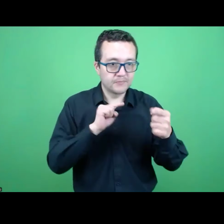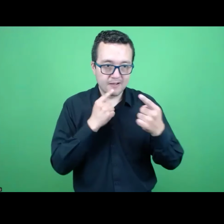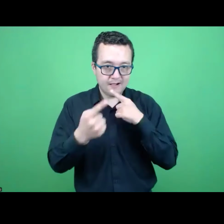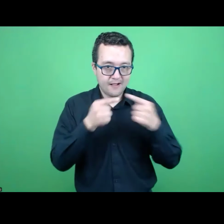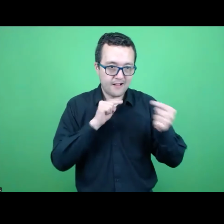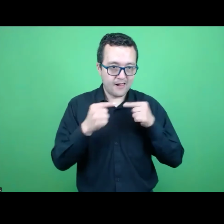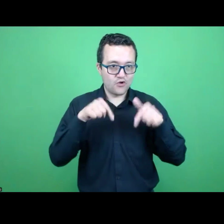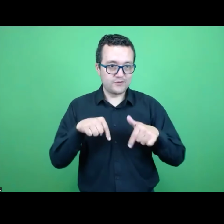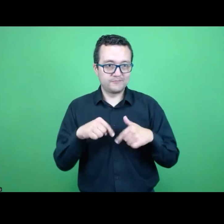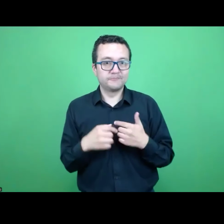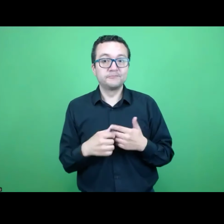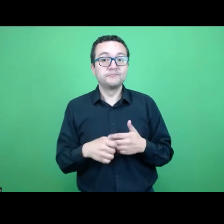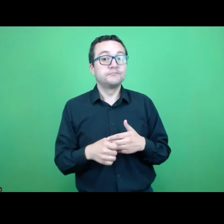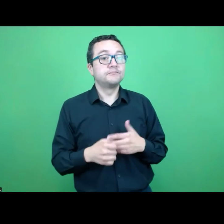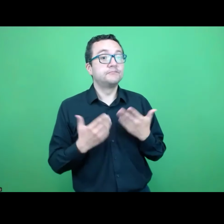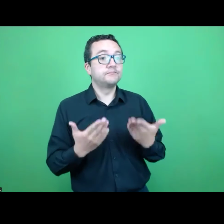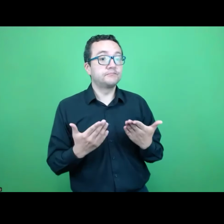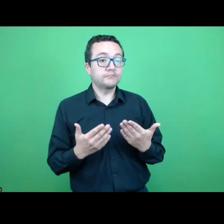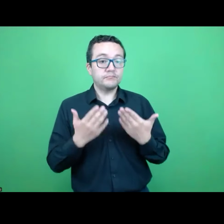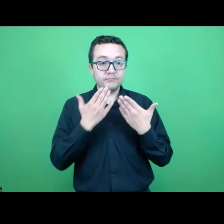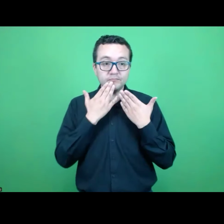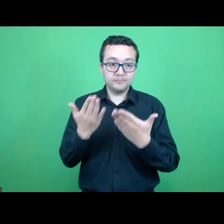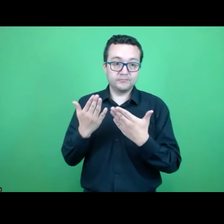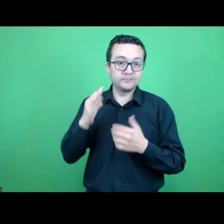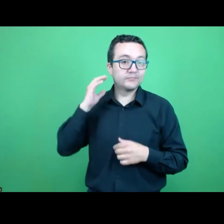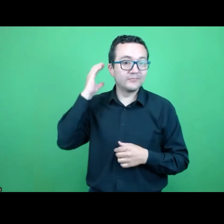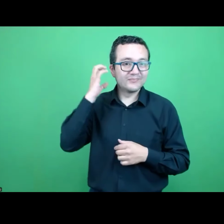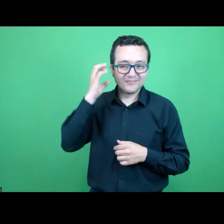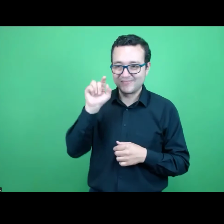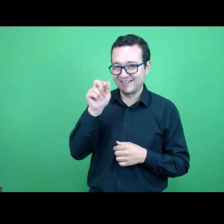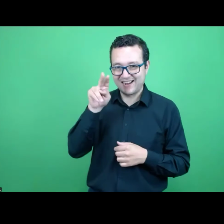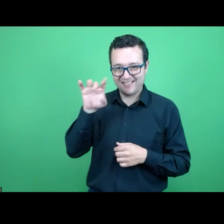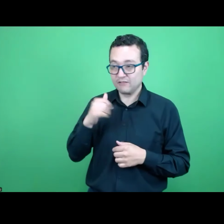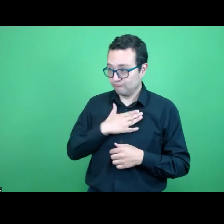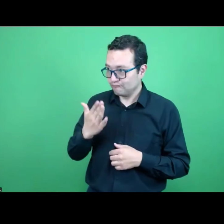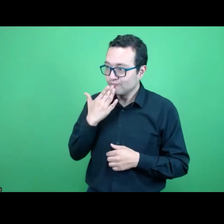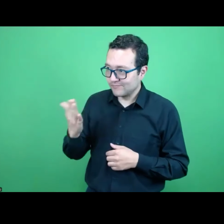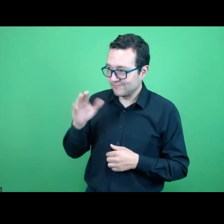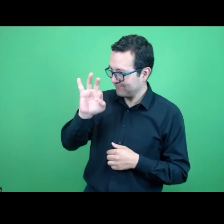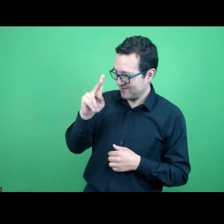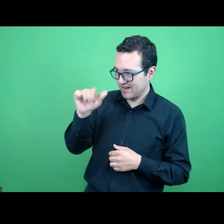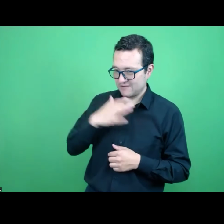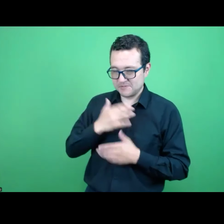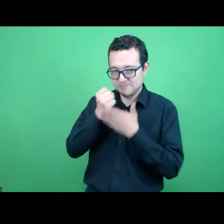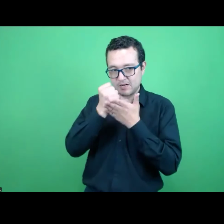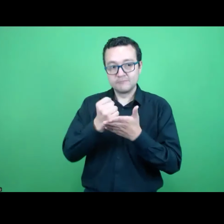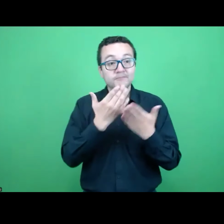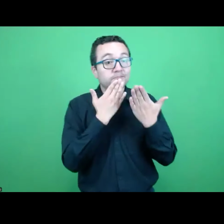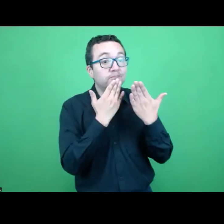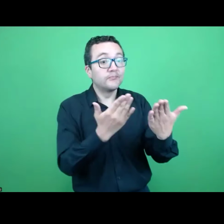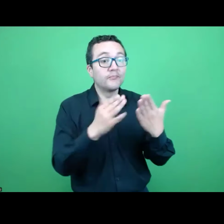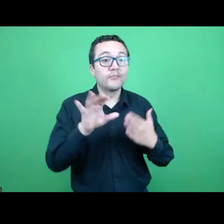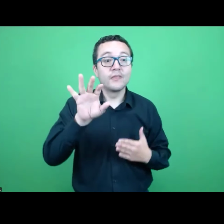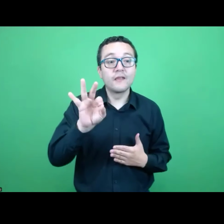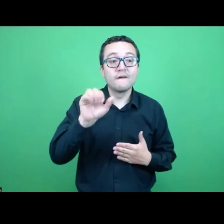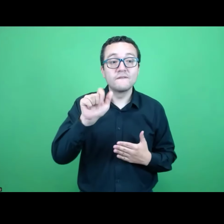Happy to help with this. And again, Fatum, our apologies, as we have a packed agenda.